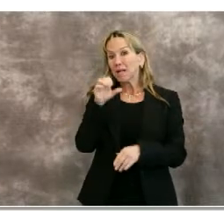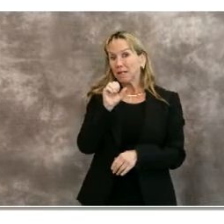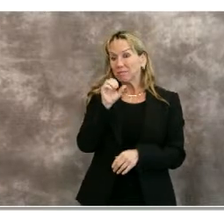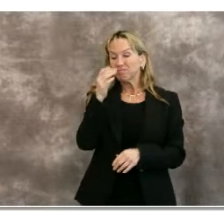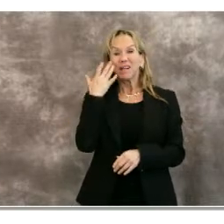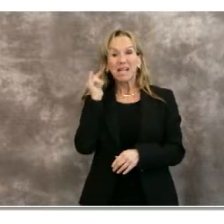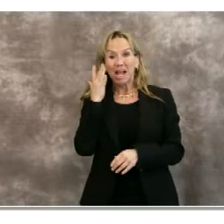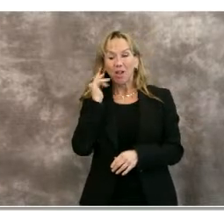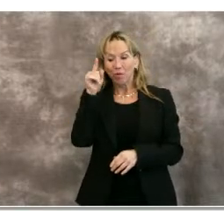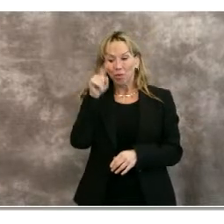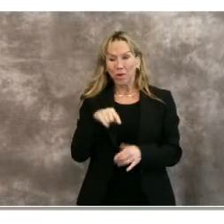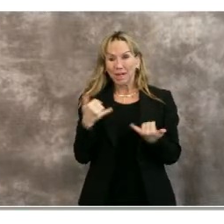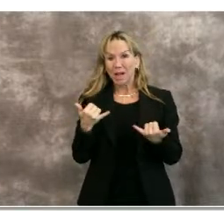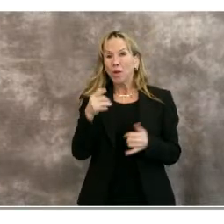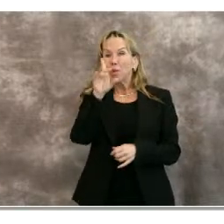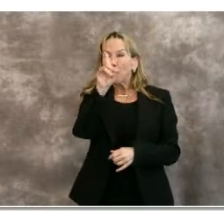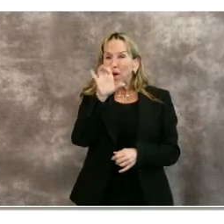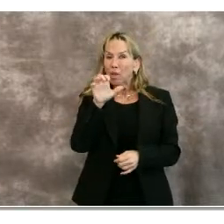over